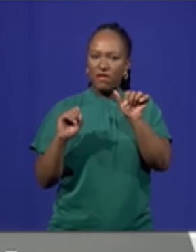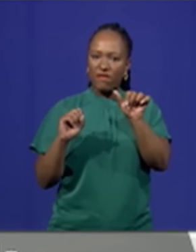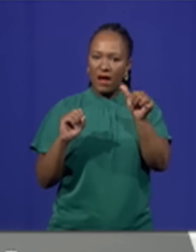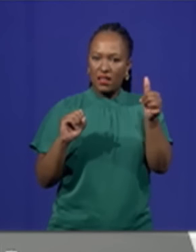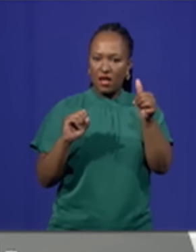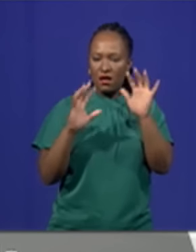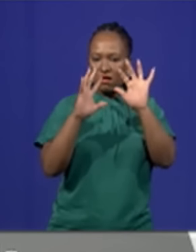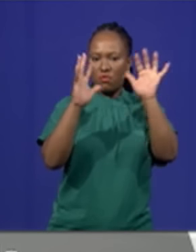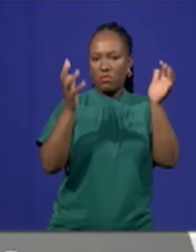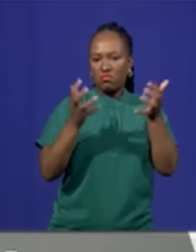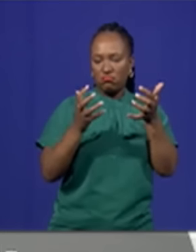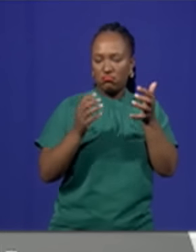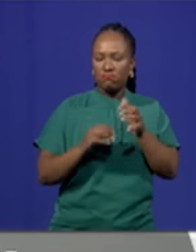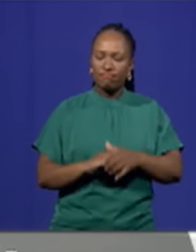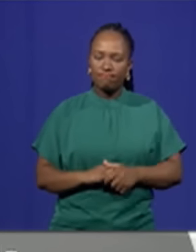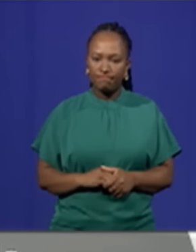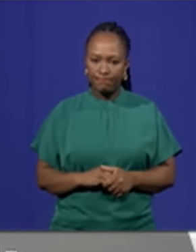tsa lefatshe.